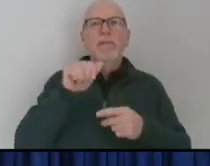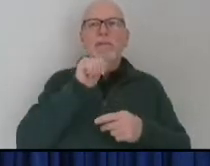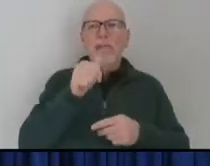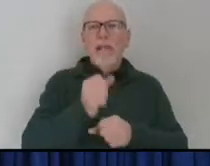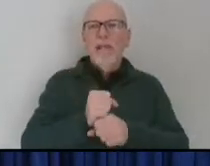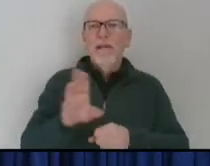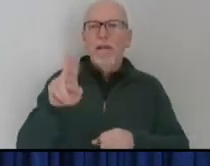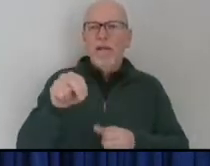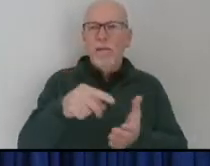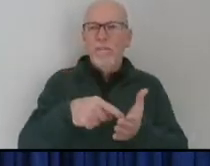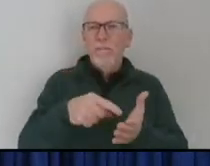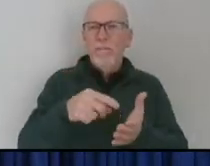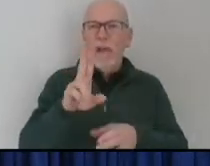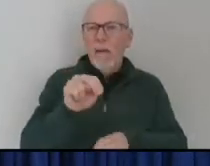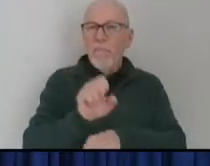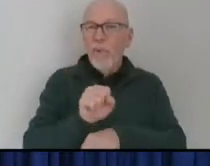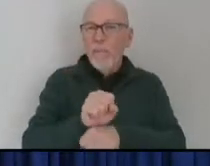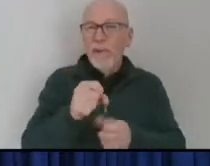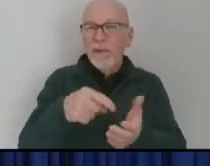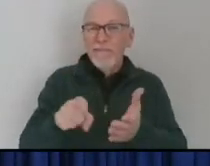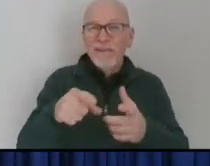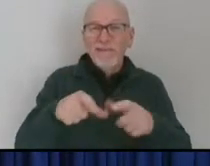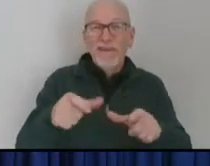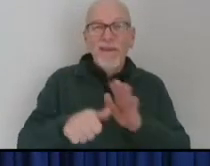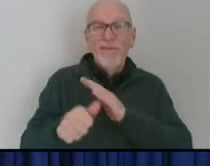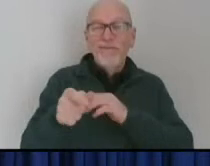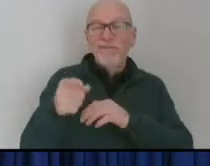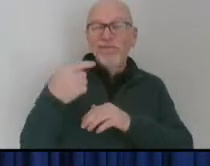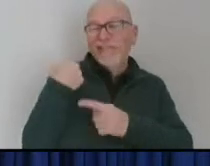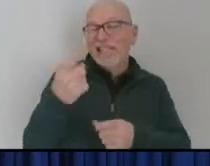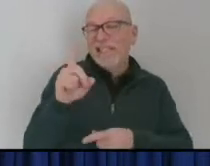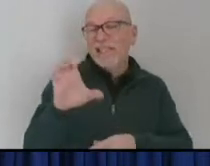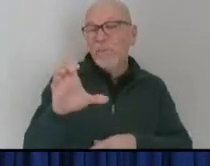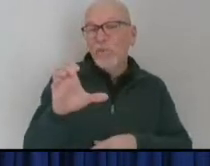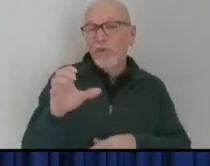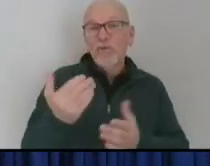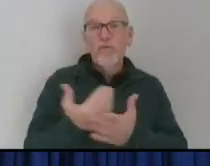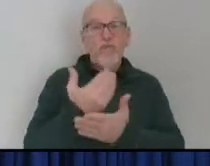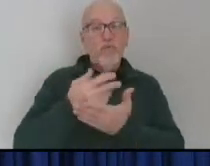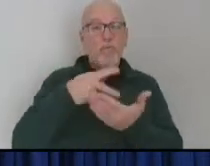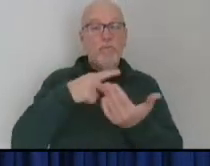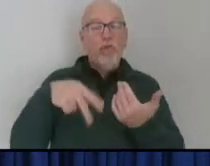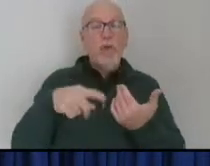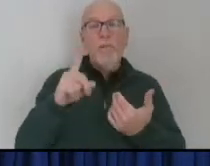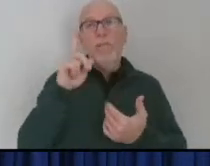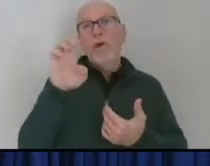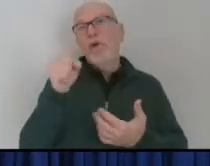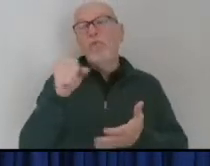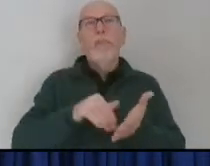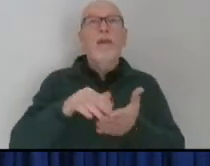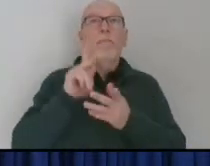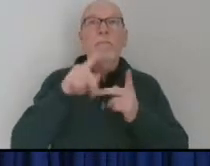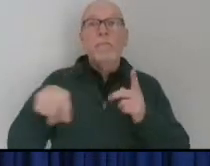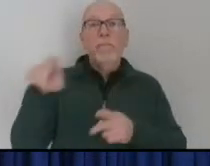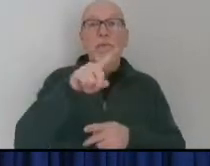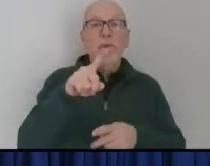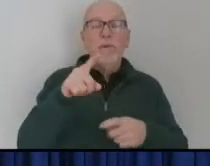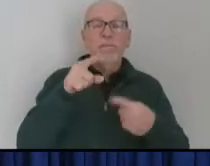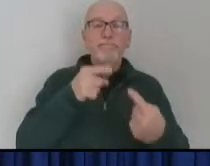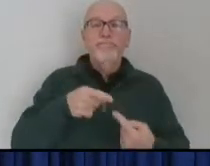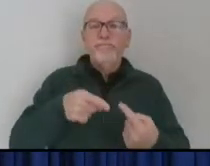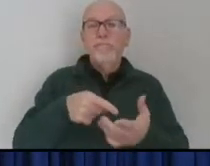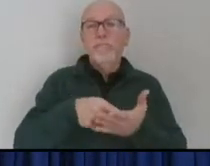unemployment since December. Under the new program, hundreds of thousands of Hoosiers are having trouble